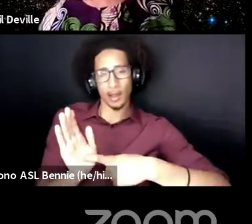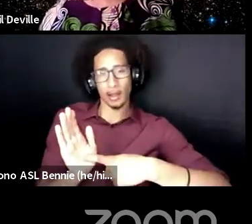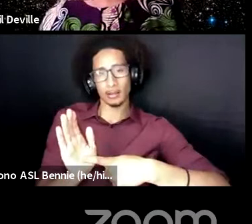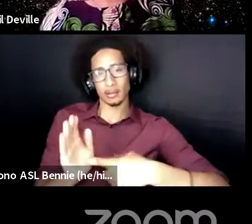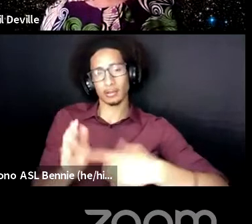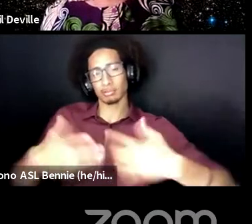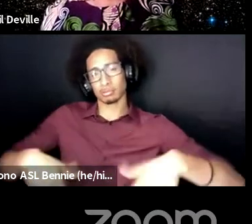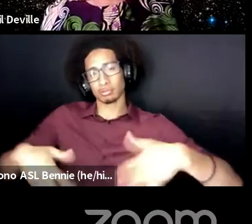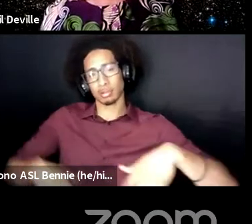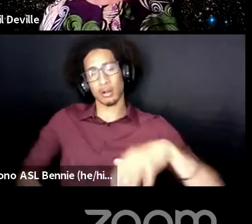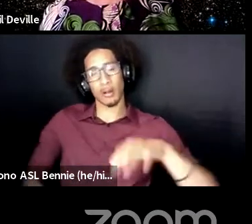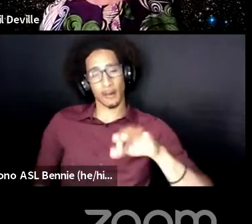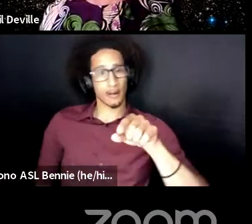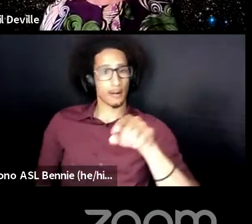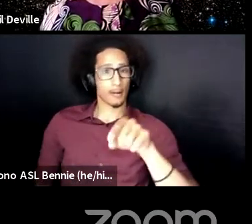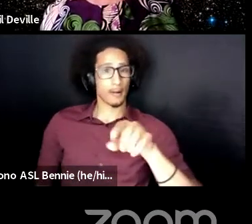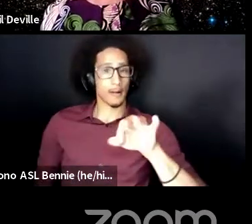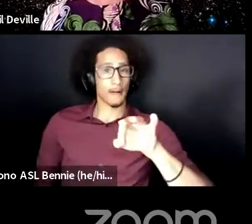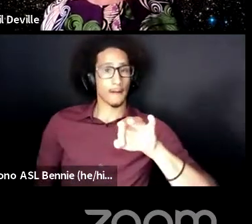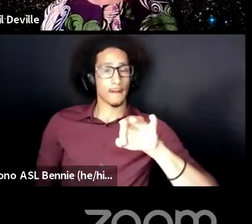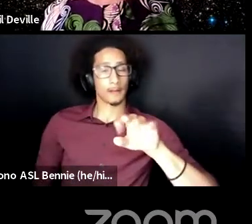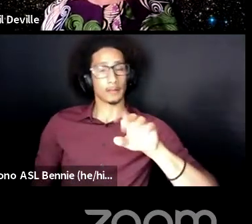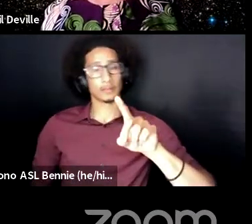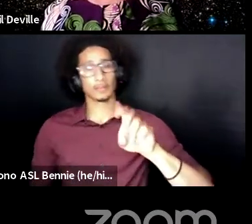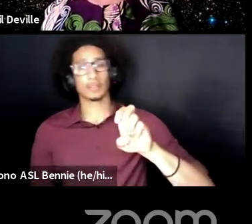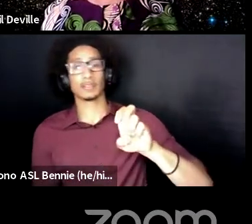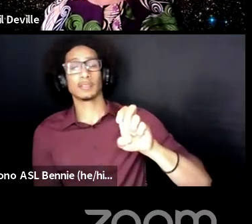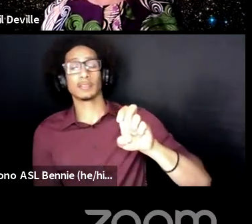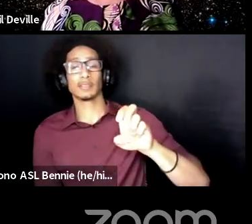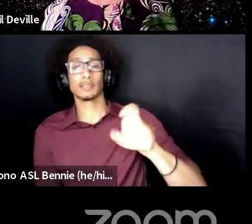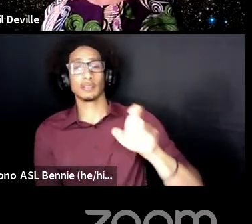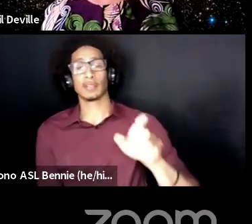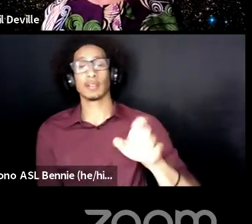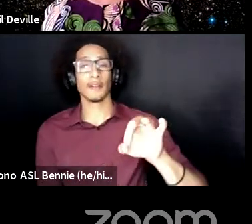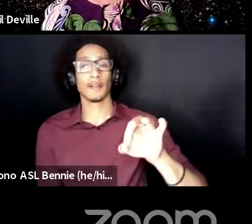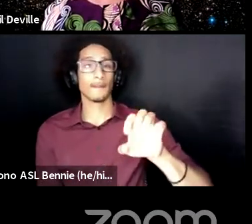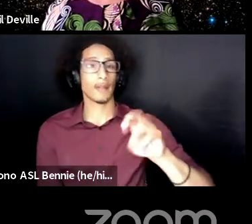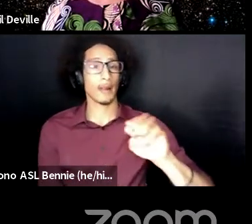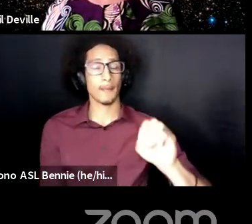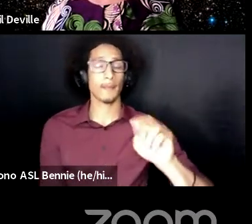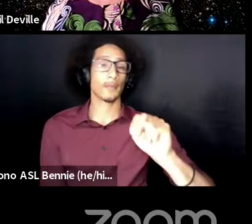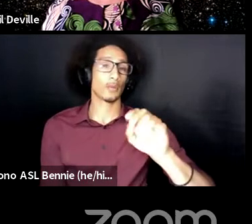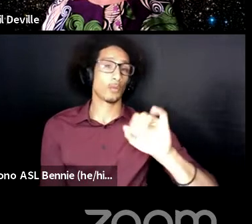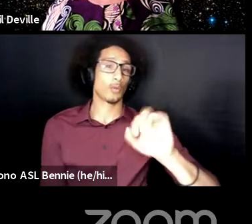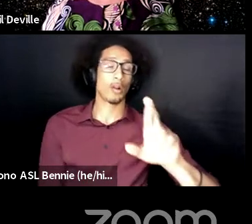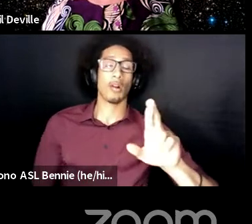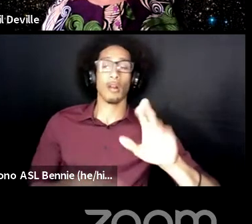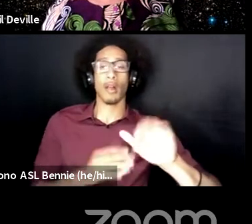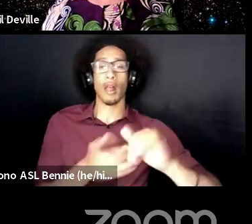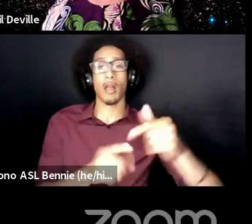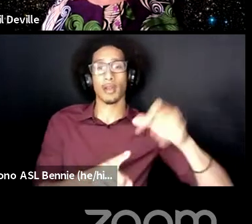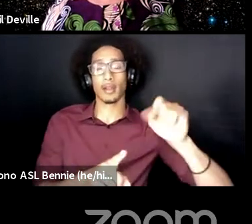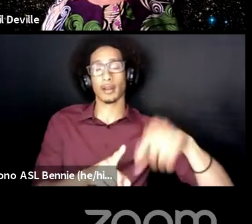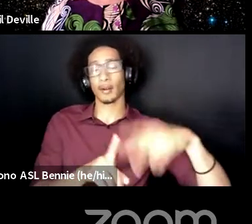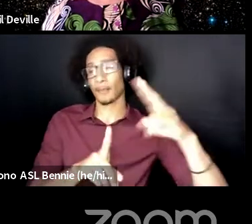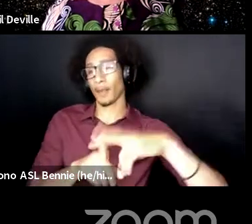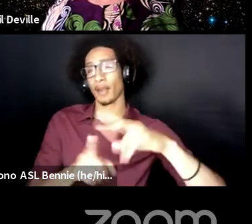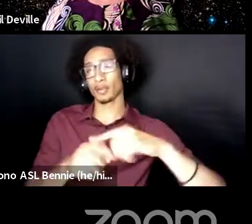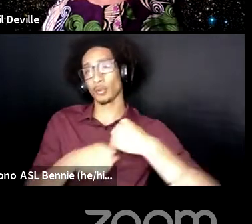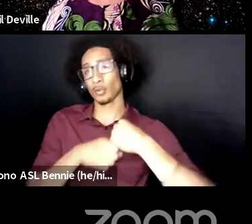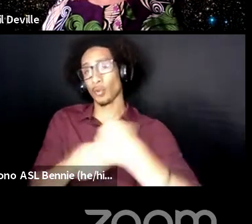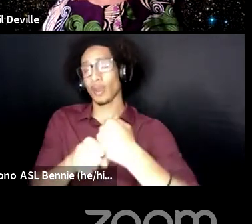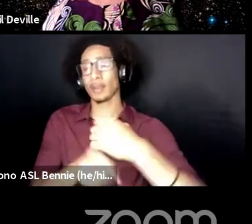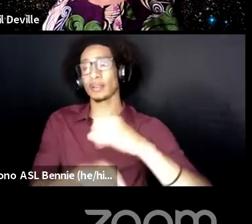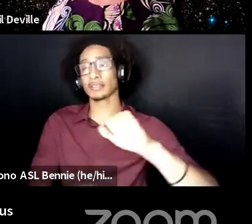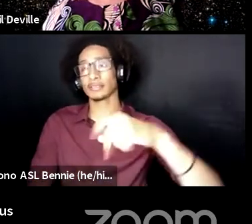this expanded platform you're creating is and could be about. Yeah, I think,